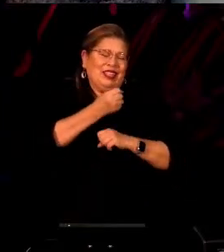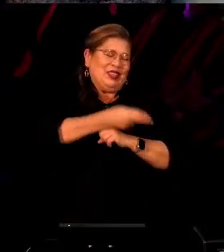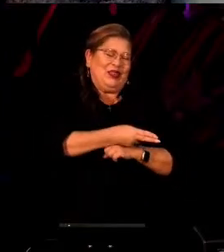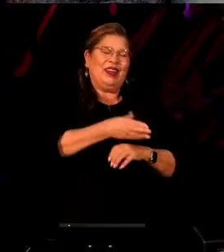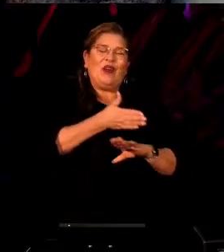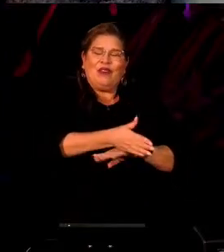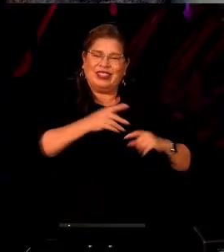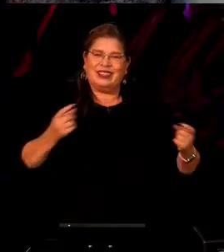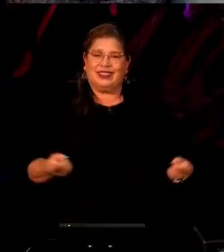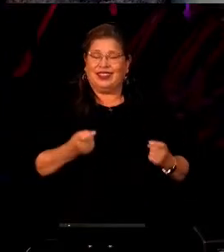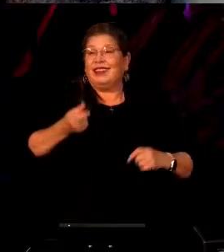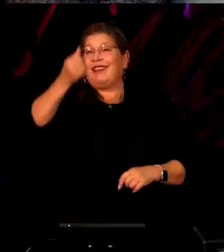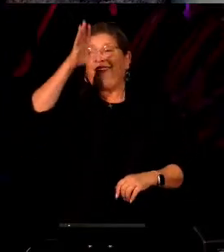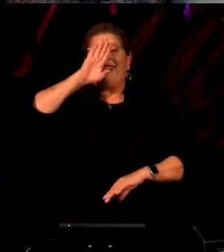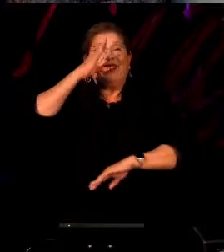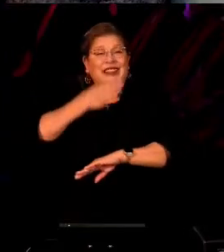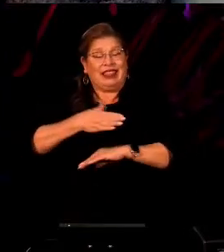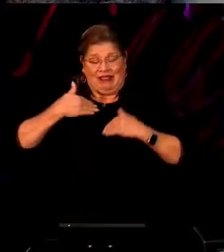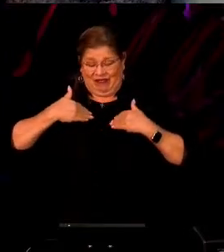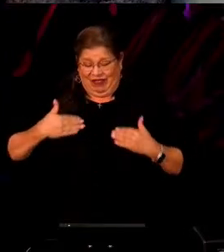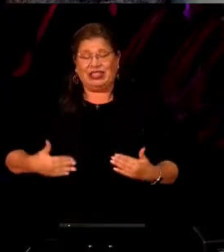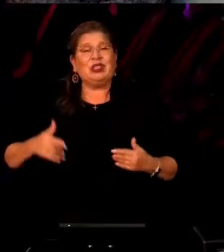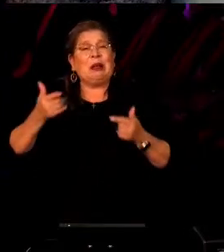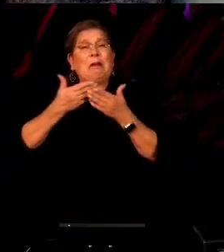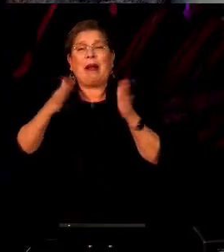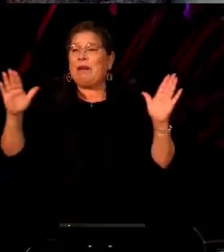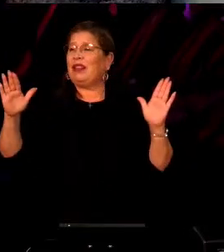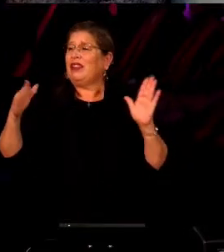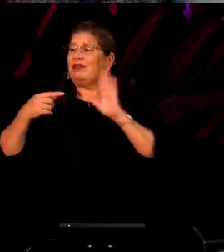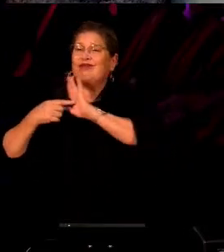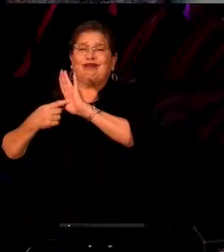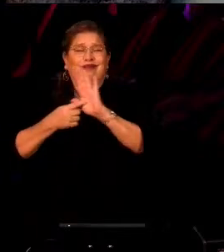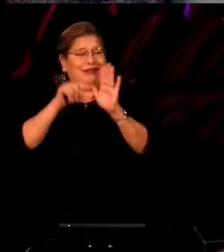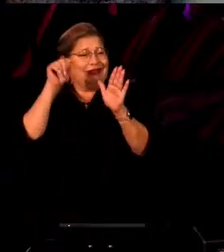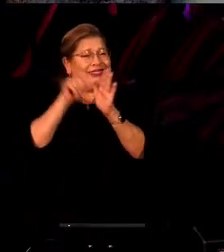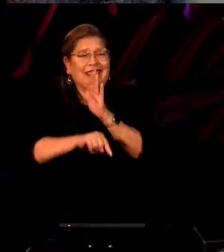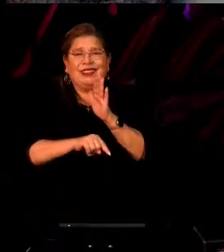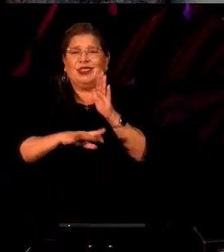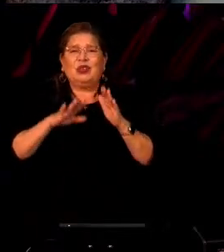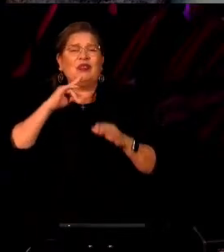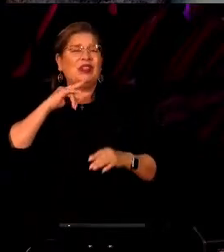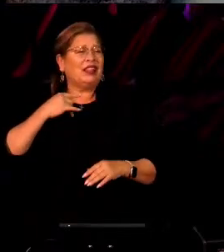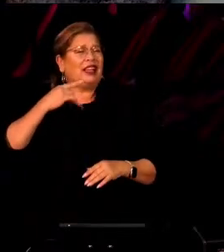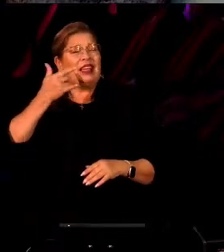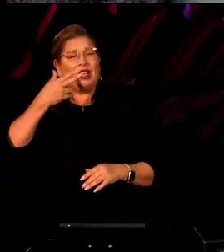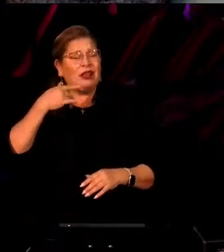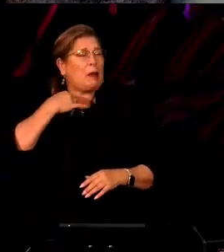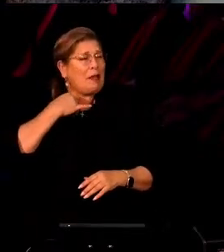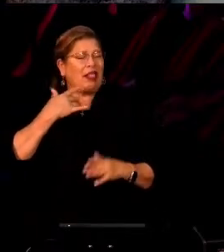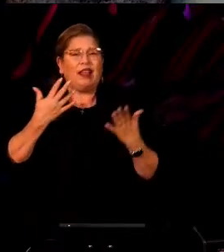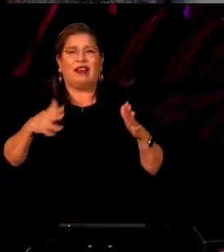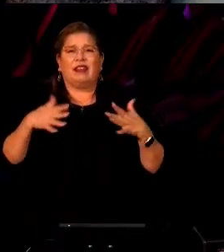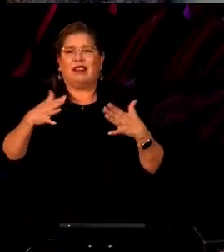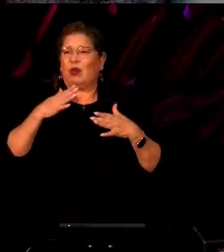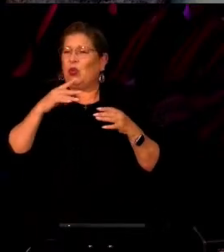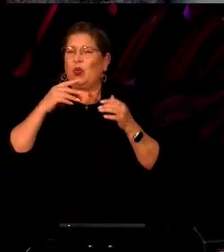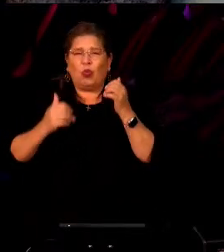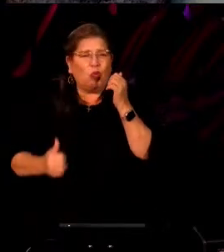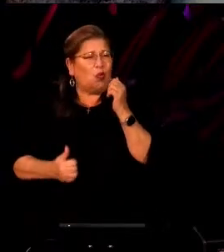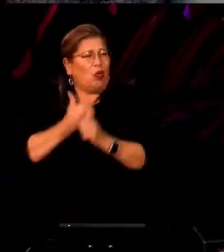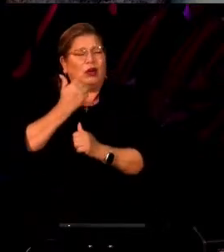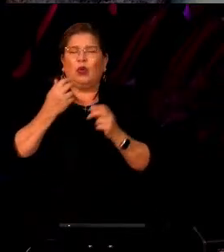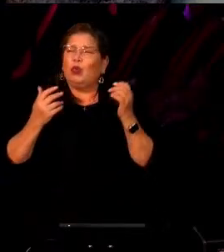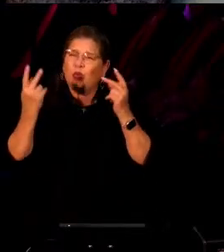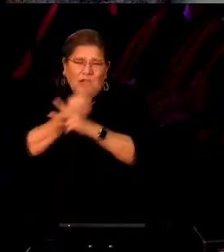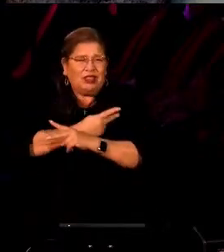in the flesh was publicly killed and humiliated. It's the worst injustice in human history, but it